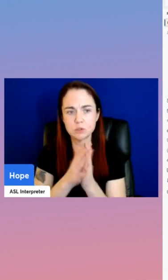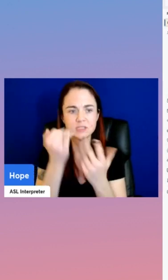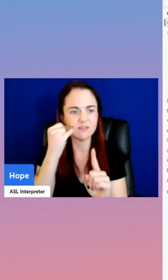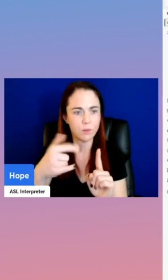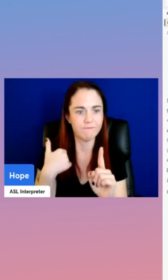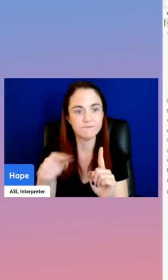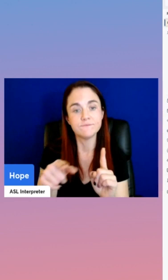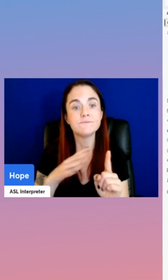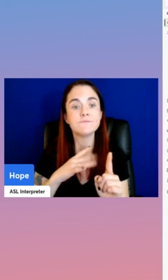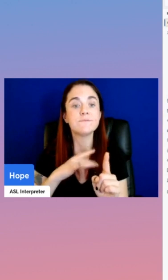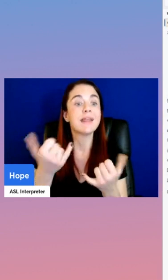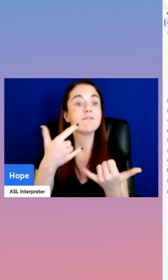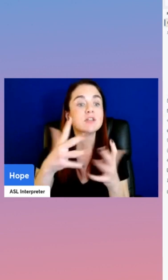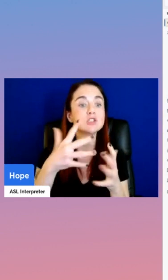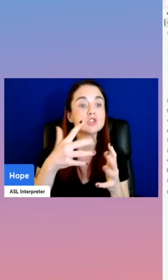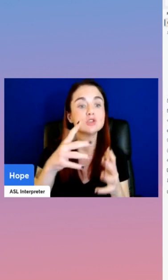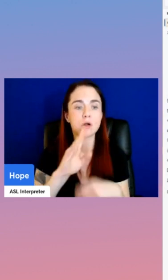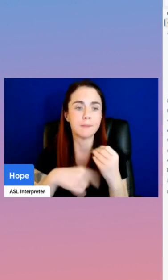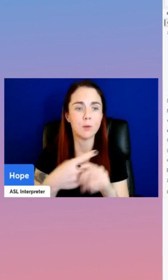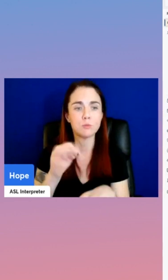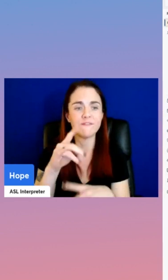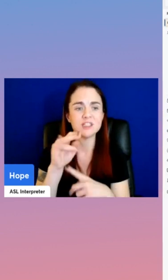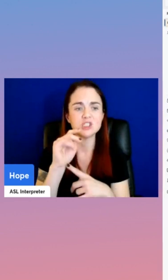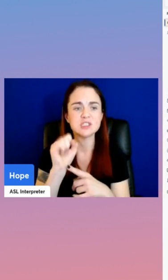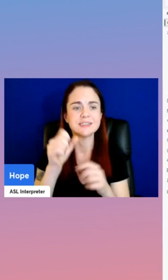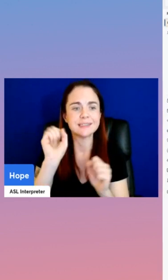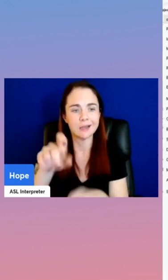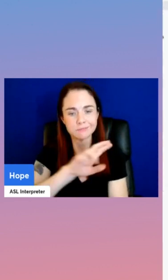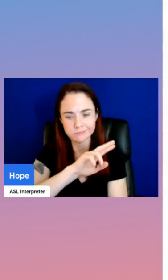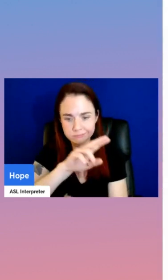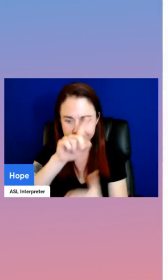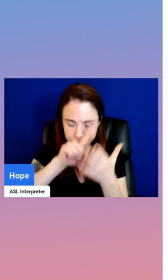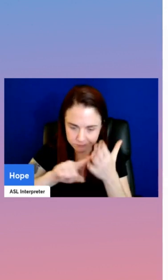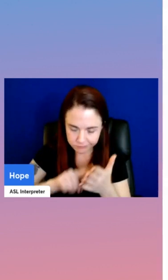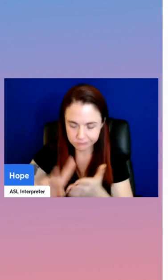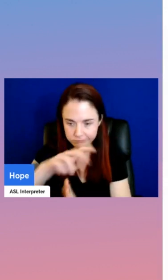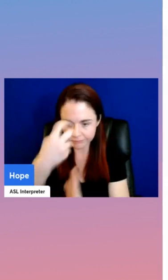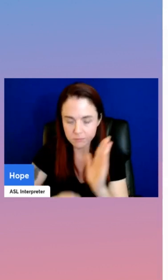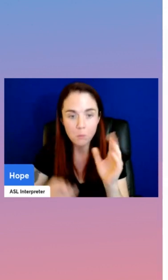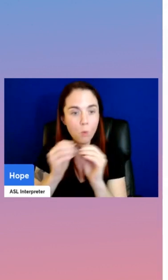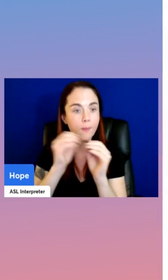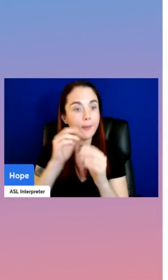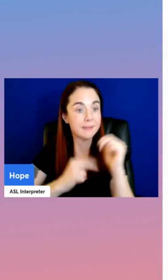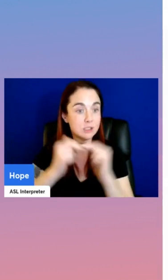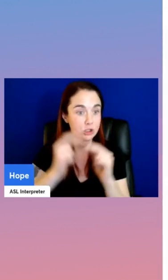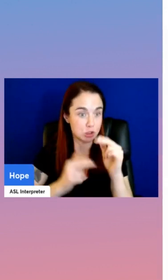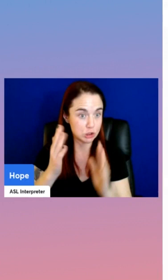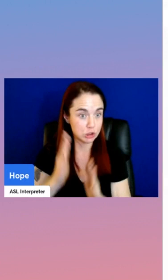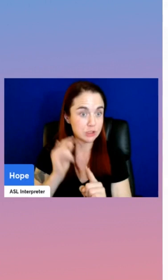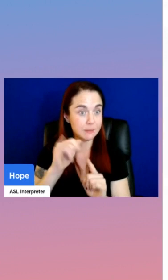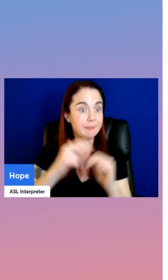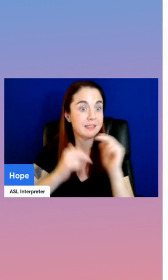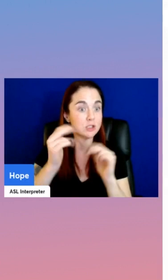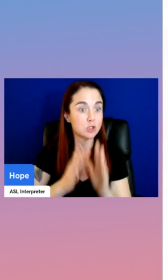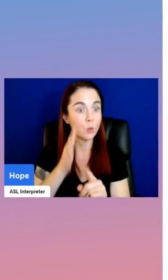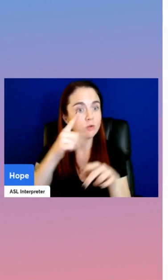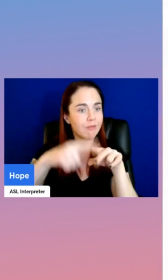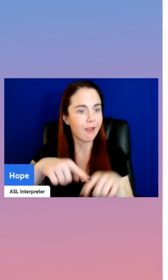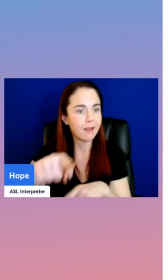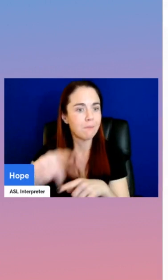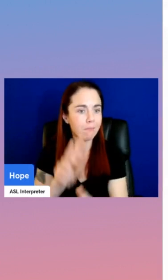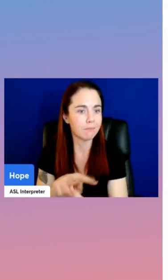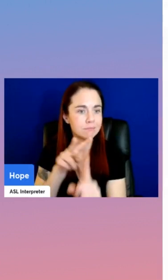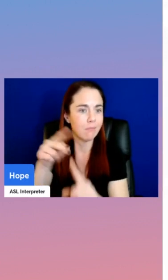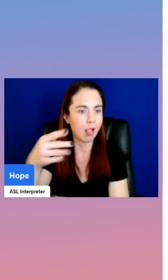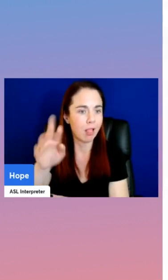talked about provisioners, now let's dive a little bit deeper into the builder. The builder will rely on plugins. So in my case, I